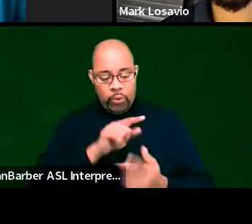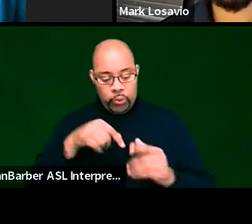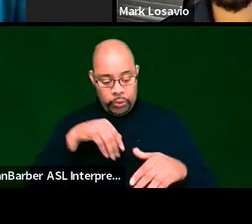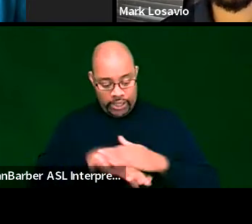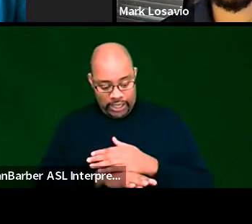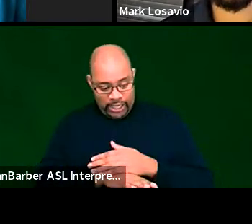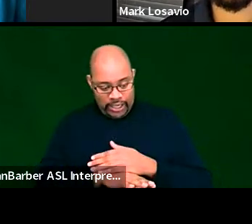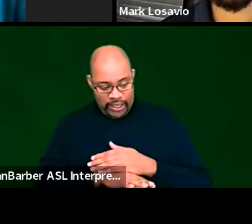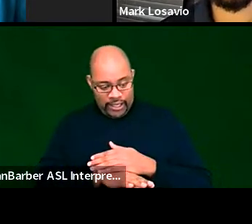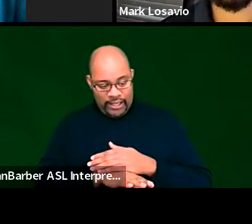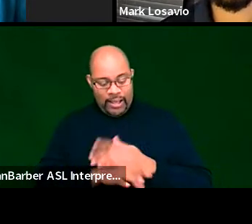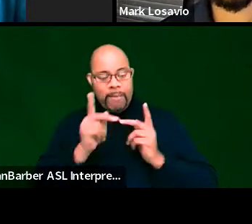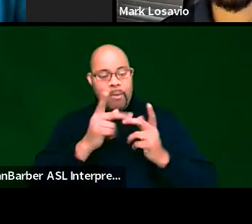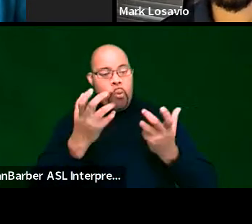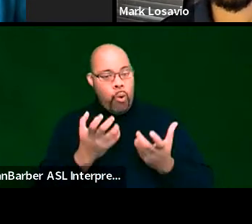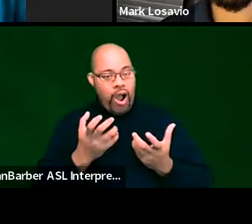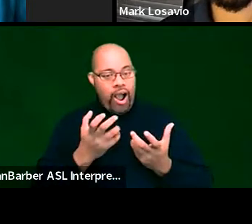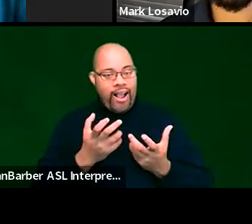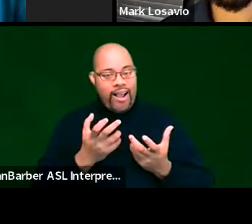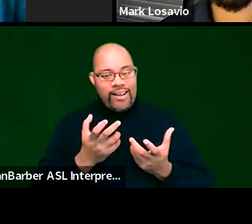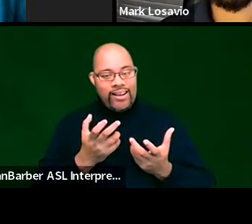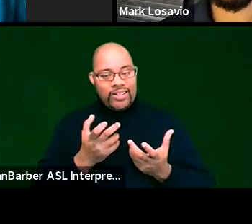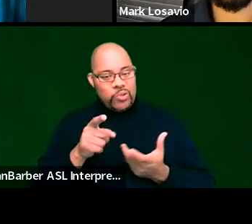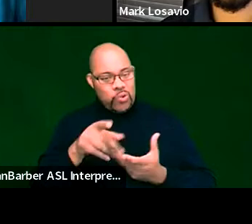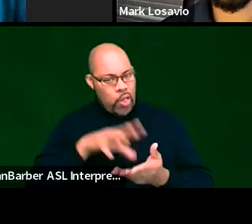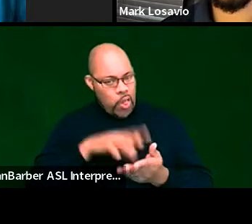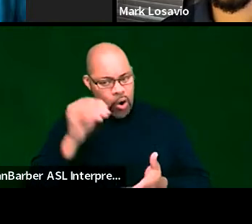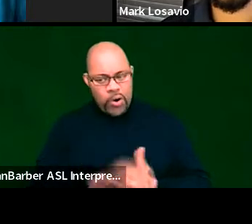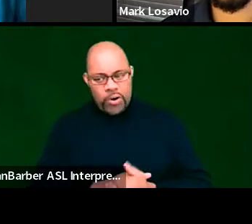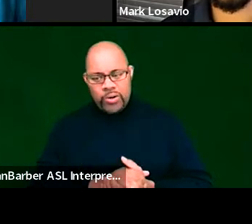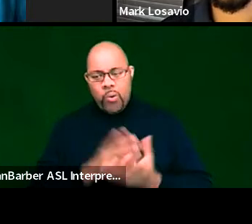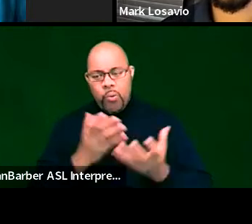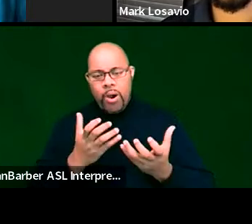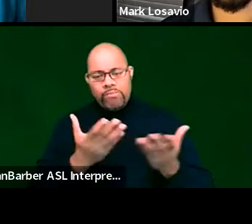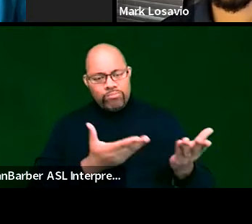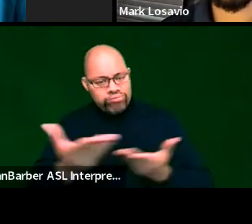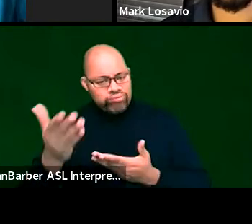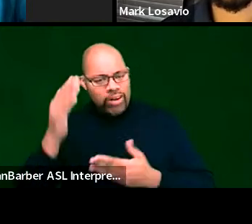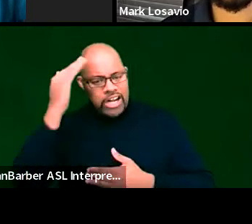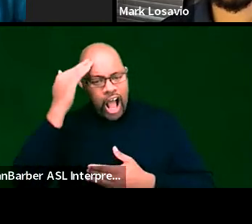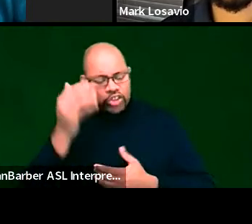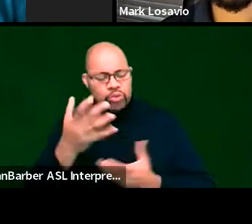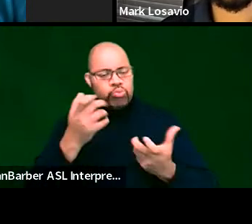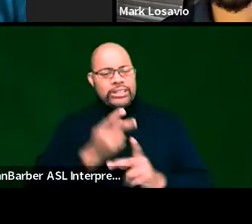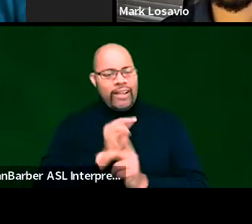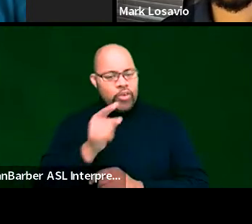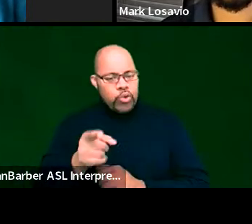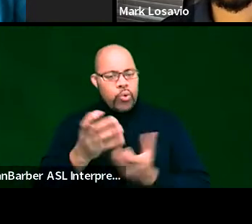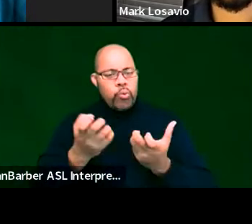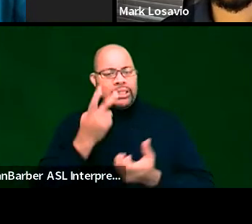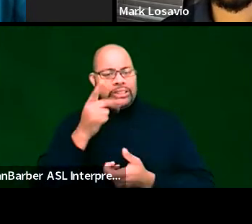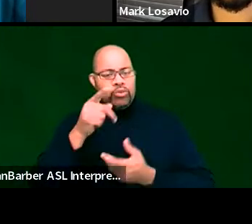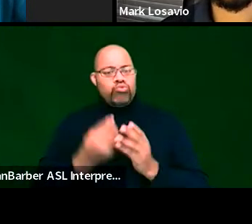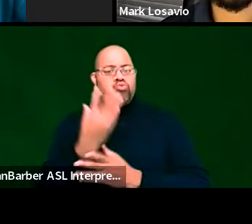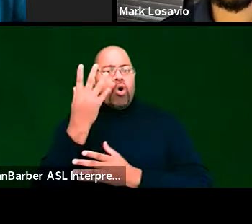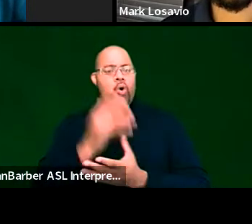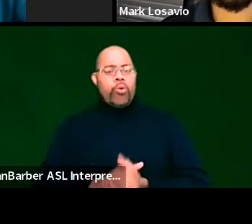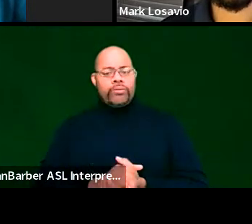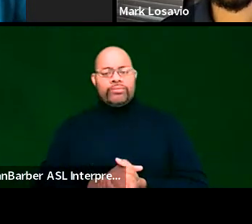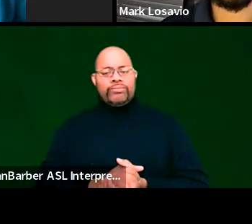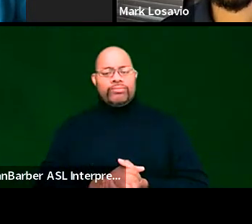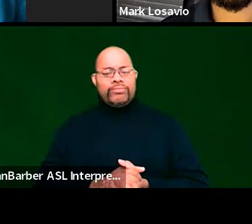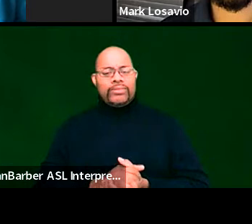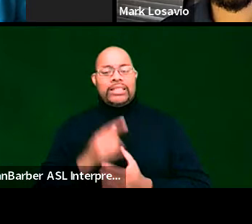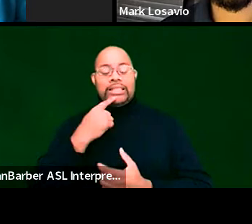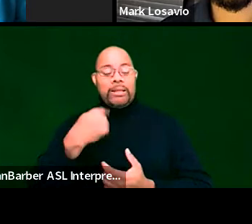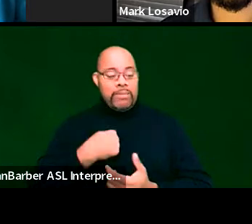in, folks want you to learn. They want to pass on that knowledge. They want to take care of you. They want to see you grow there. And I'll